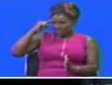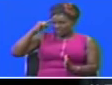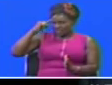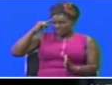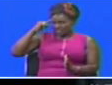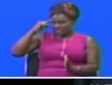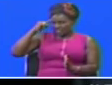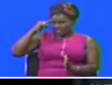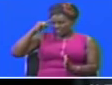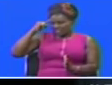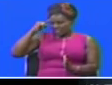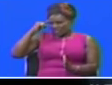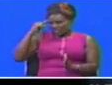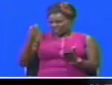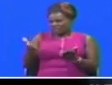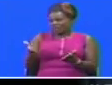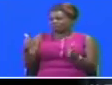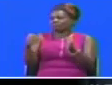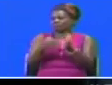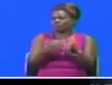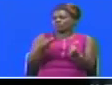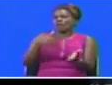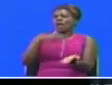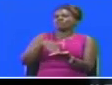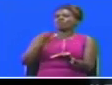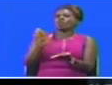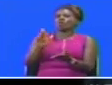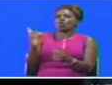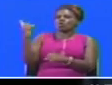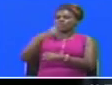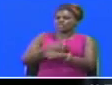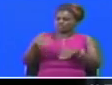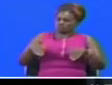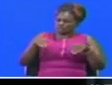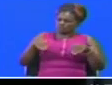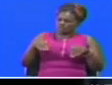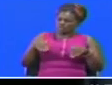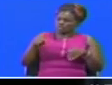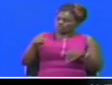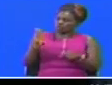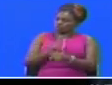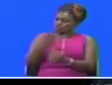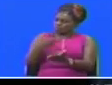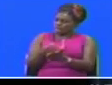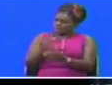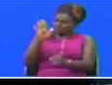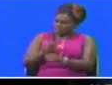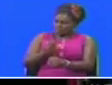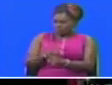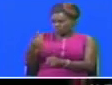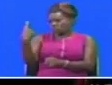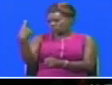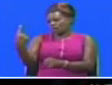it will be a major setback now that you'll have more days again to await in terms of how much you had put into this and you're just one of